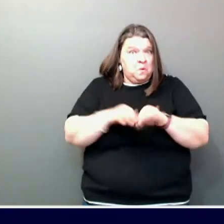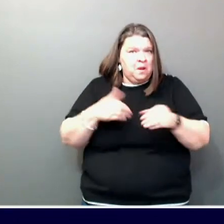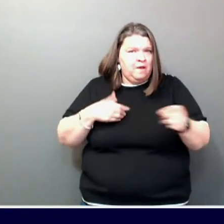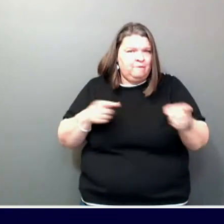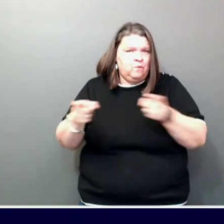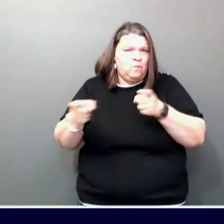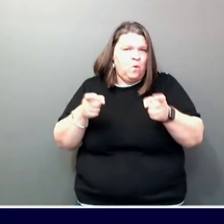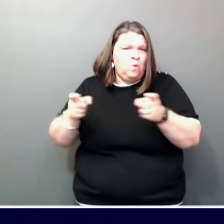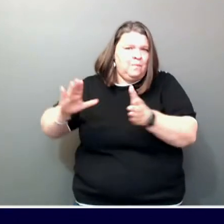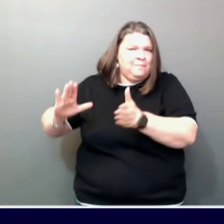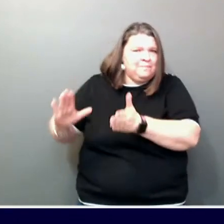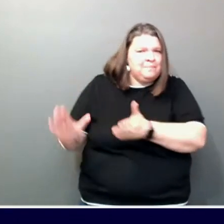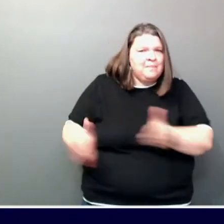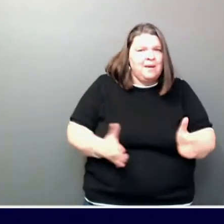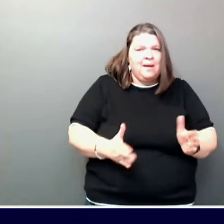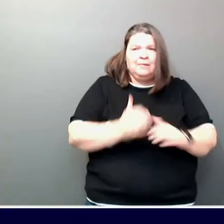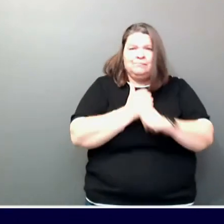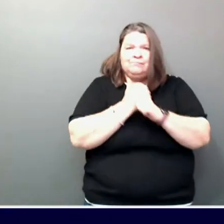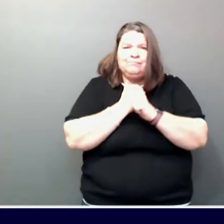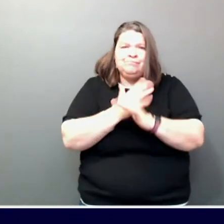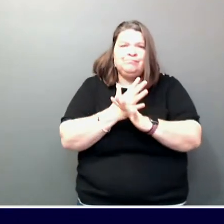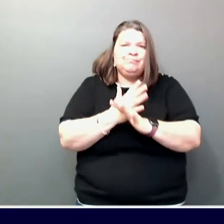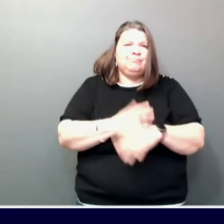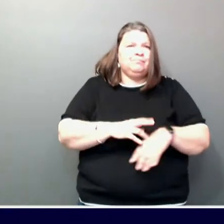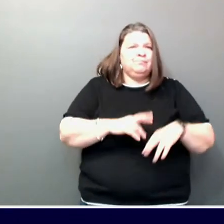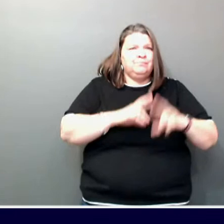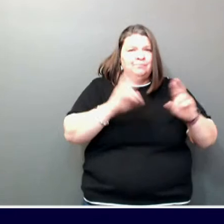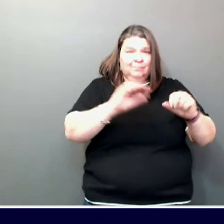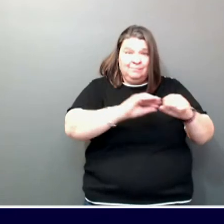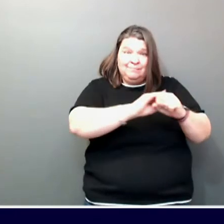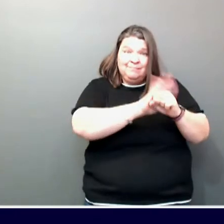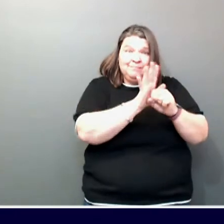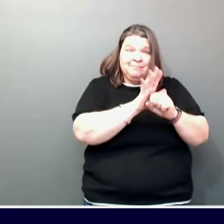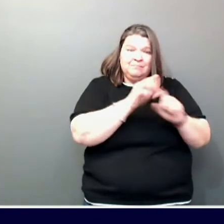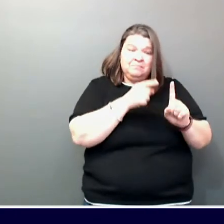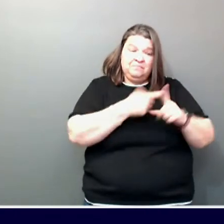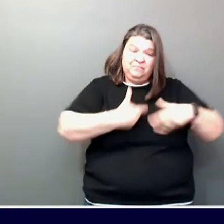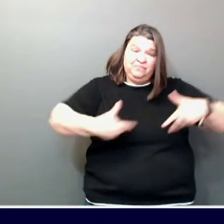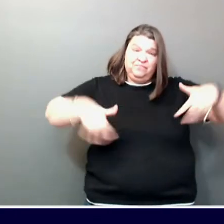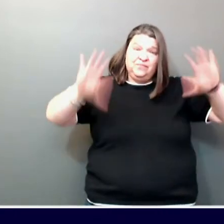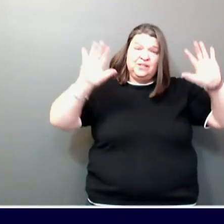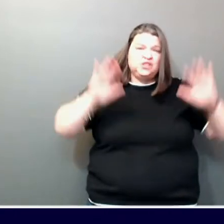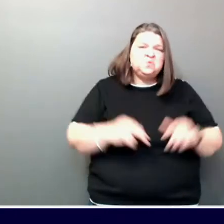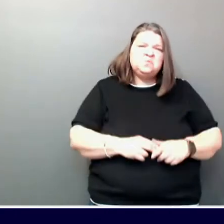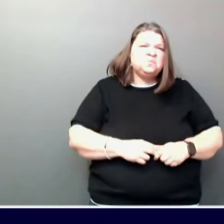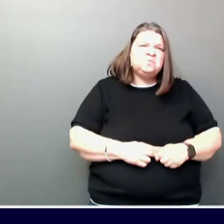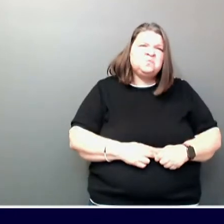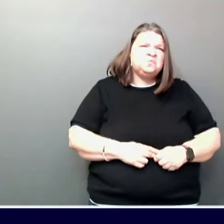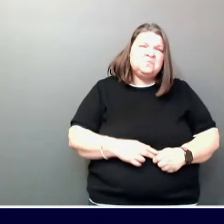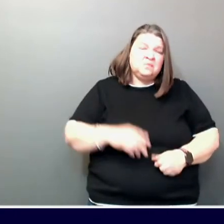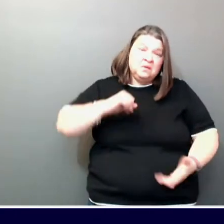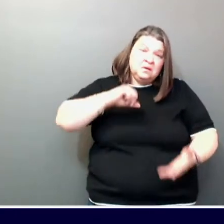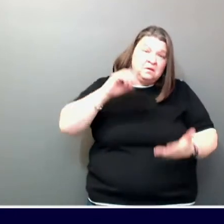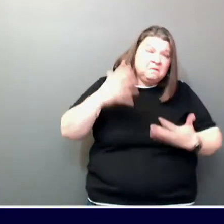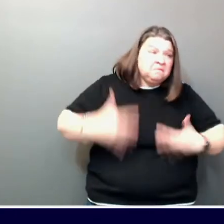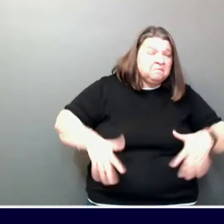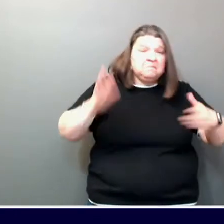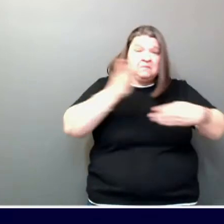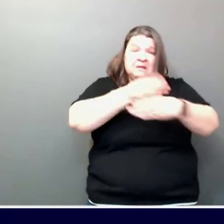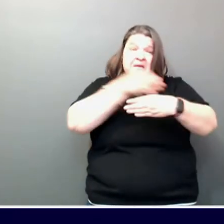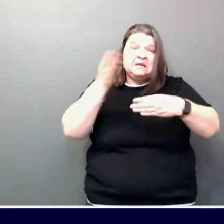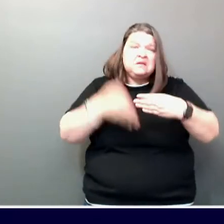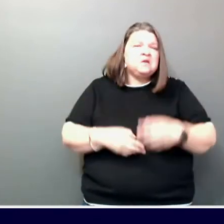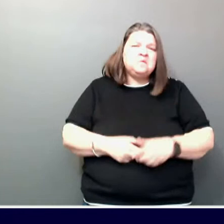now. COVID's not going away. We're not going to eliminate it. We're not going to eradicate it, but we can be prepared to spot and